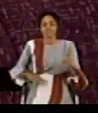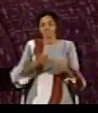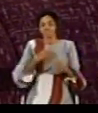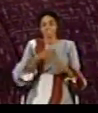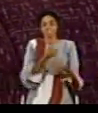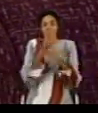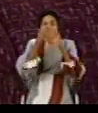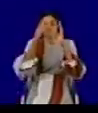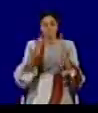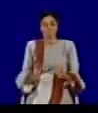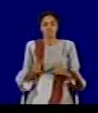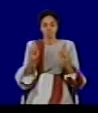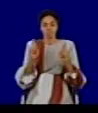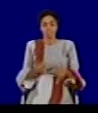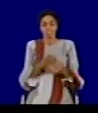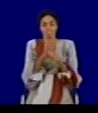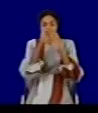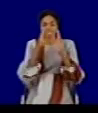and my personal Savior.